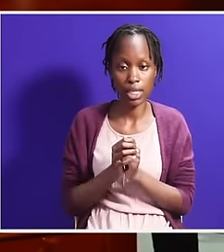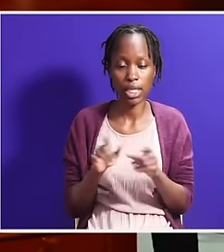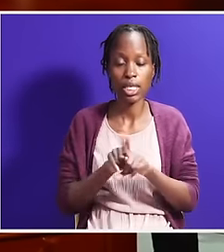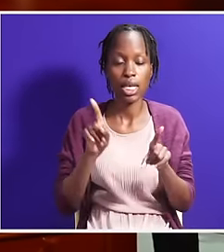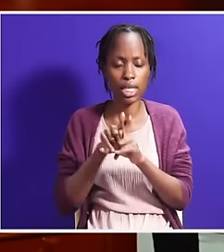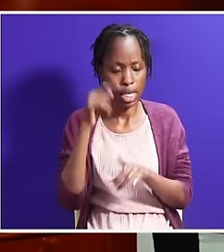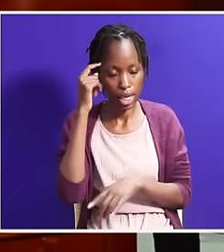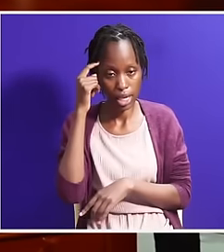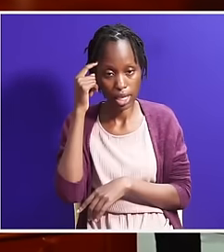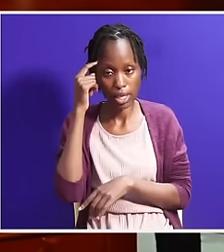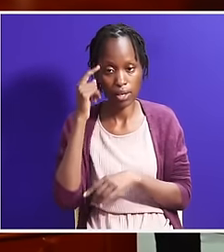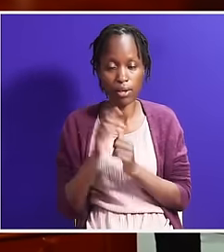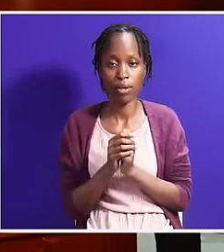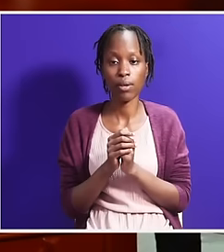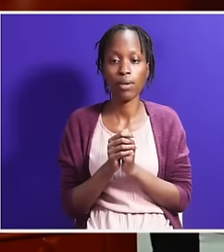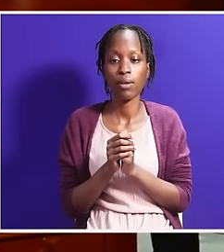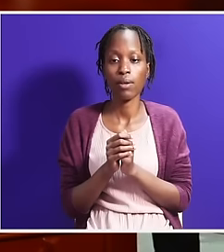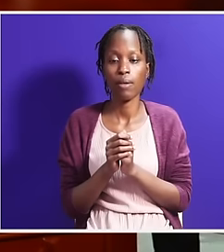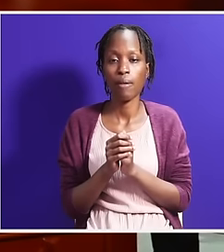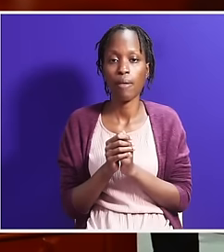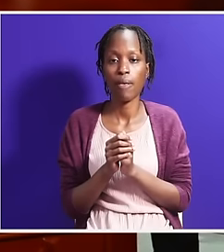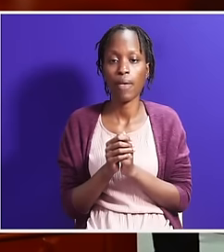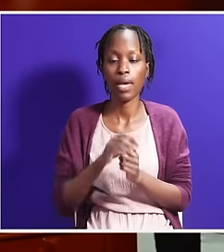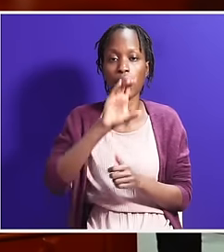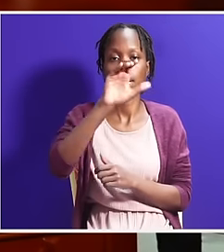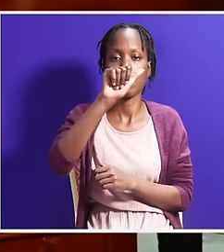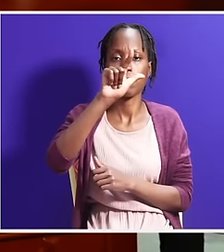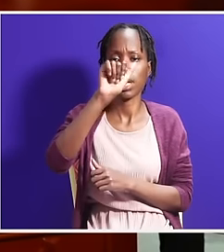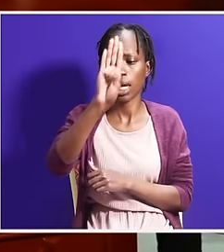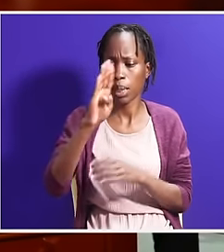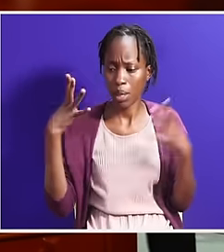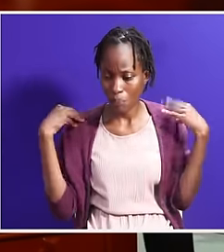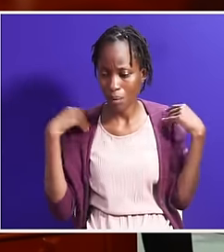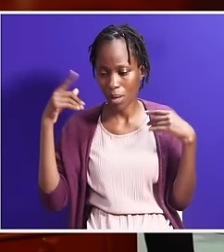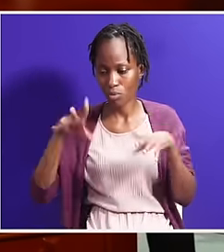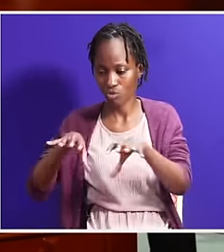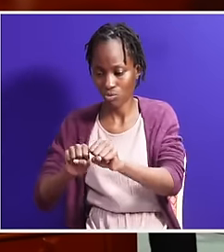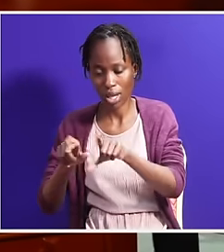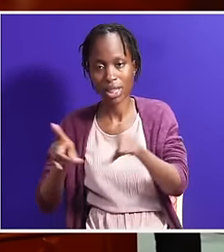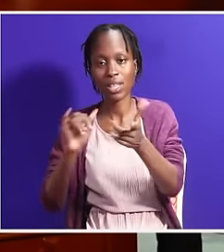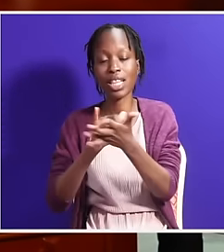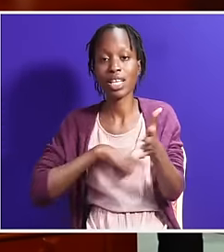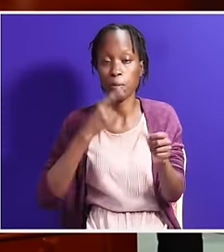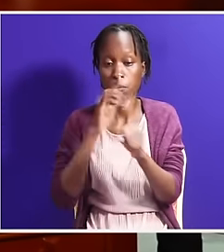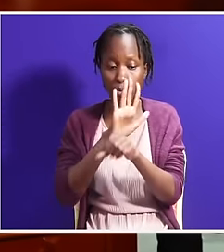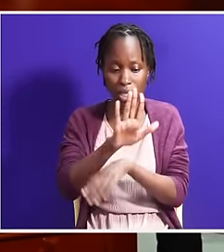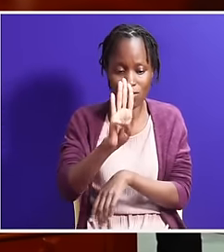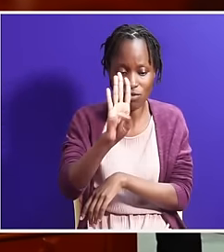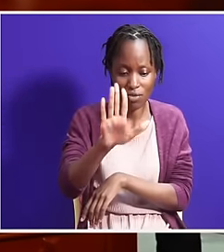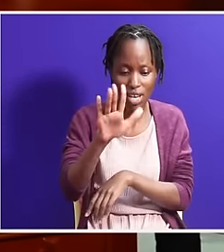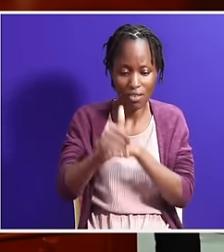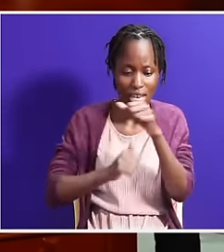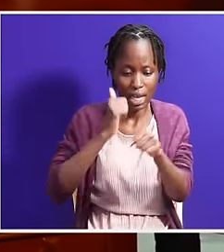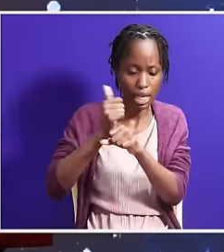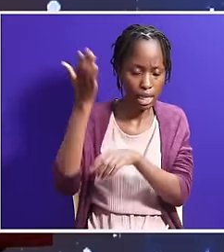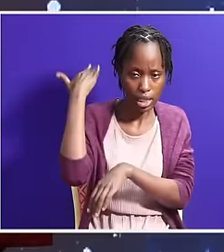of someone like Caleb sharpening his sword, running around the camp and doing push-ups every morning because